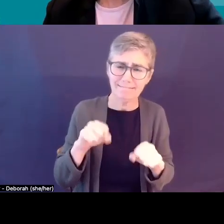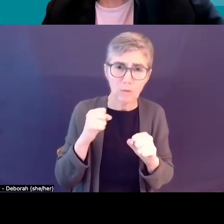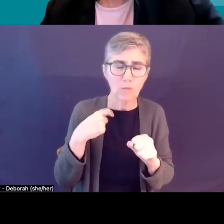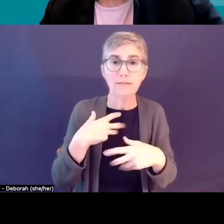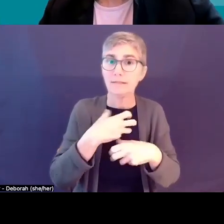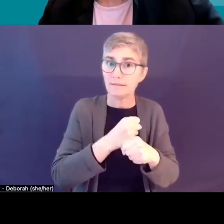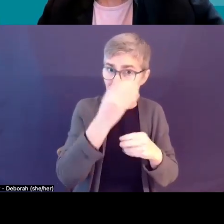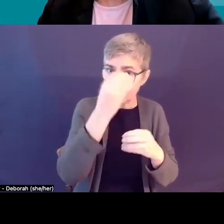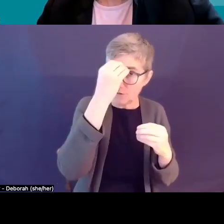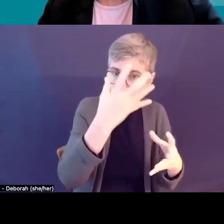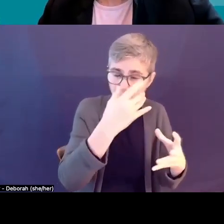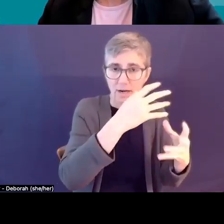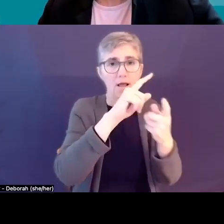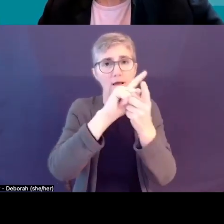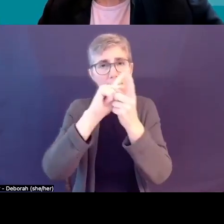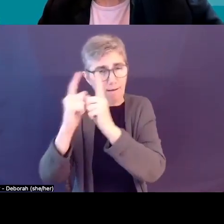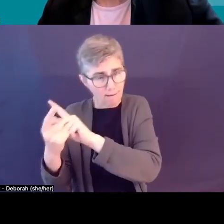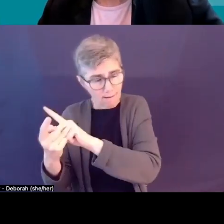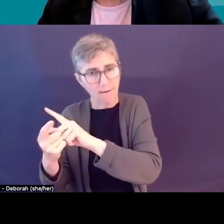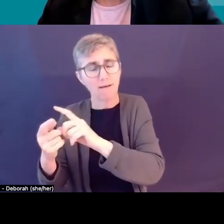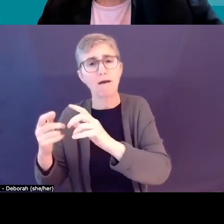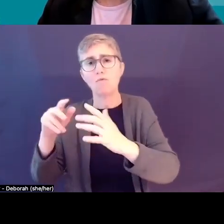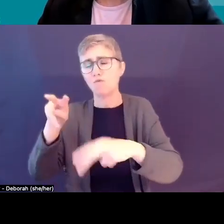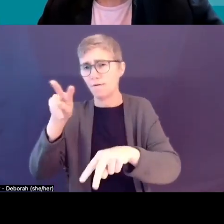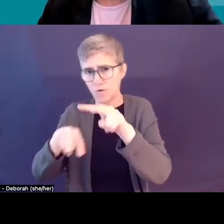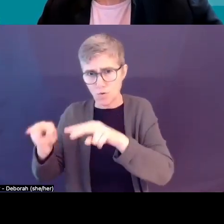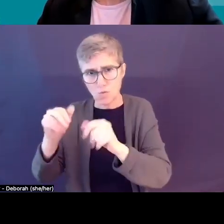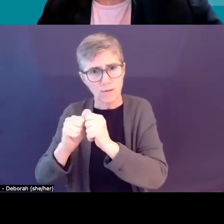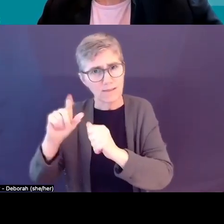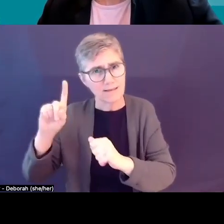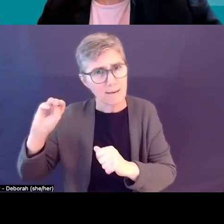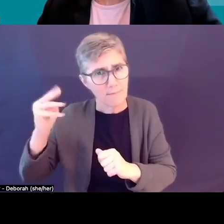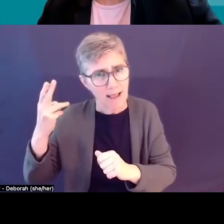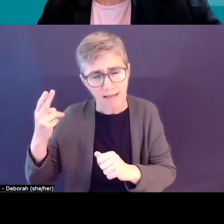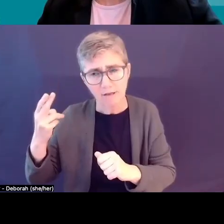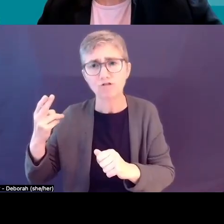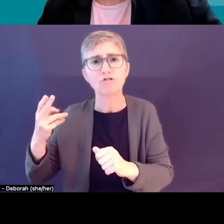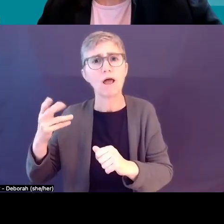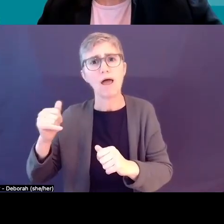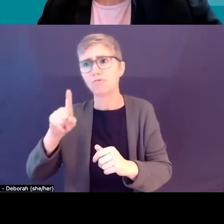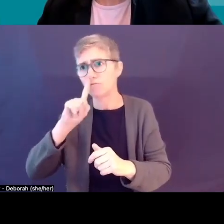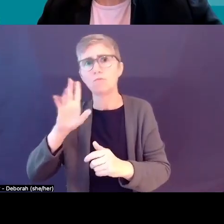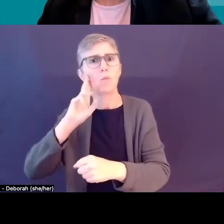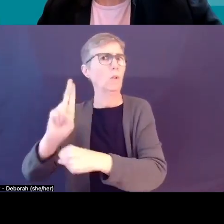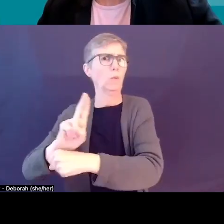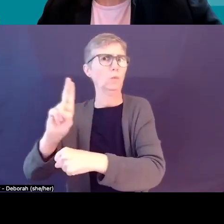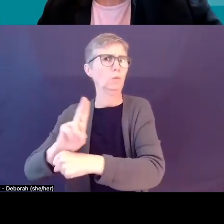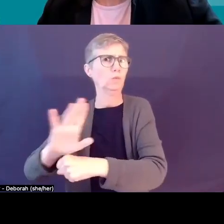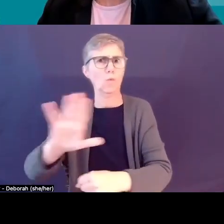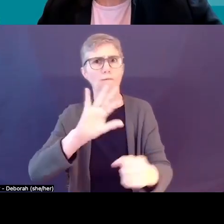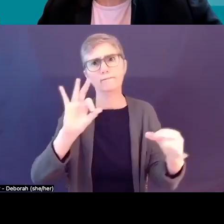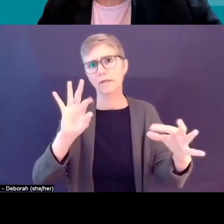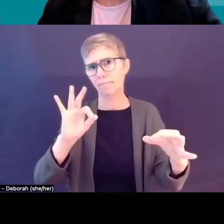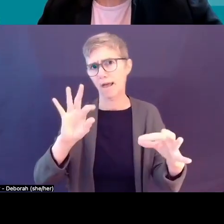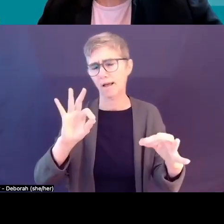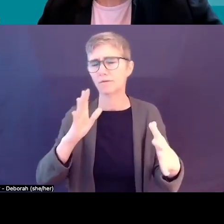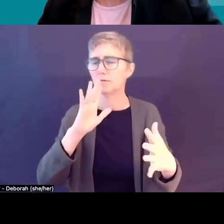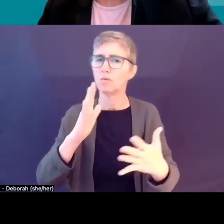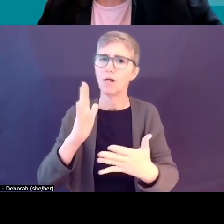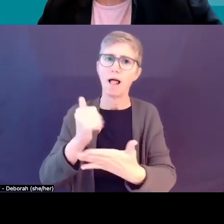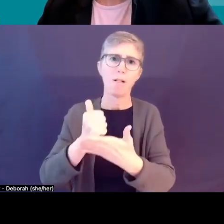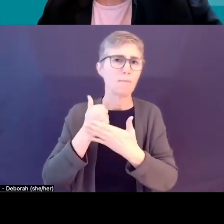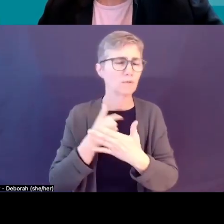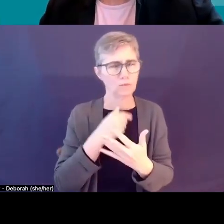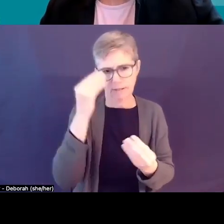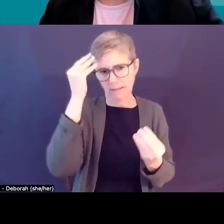this information comprehensively. We review it with DMH. And so it would really help us to think about how